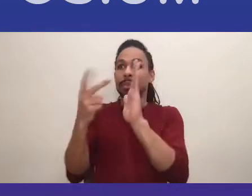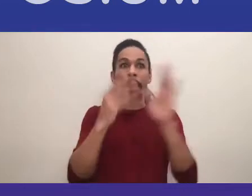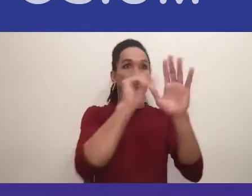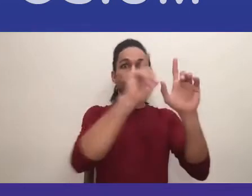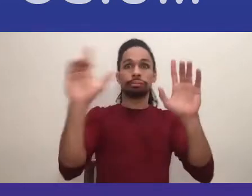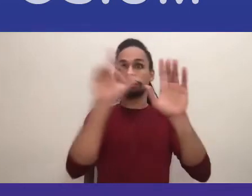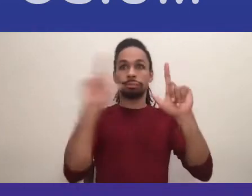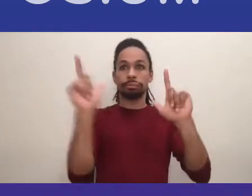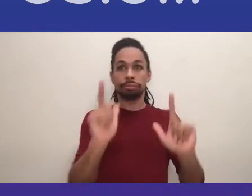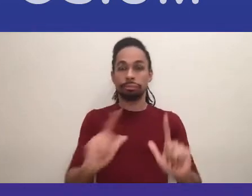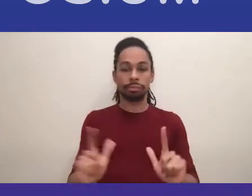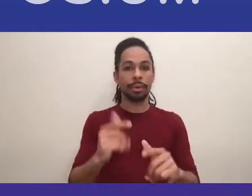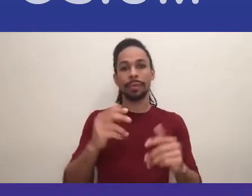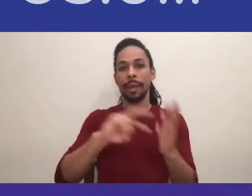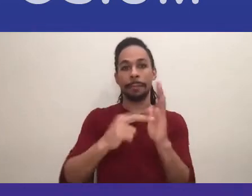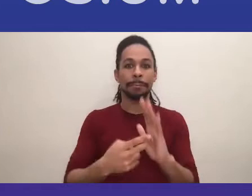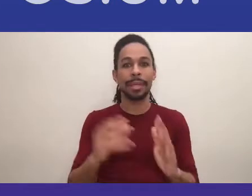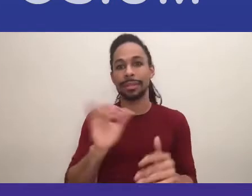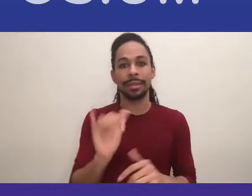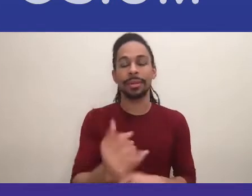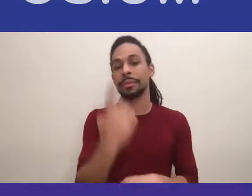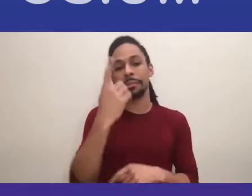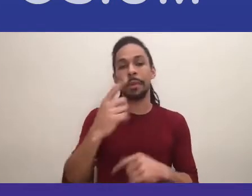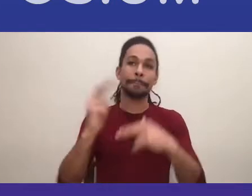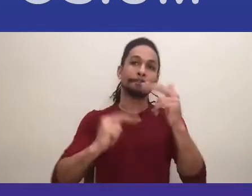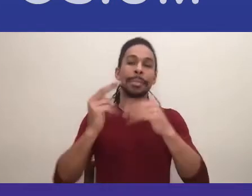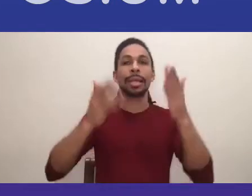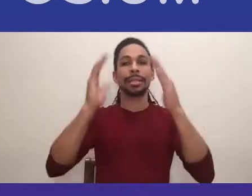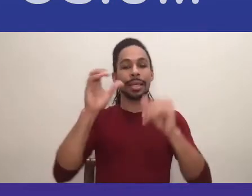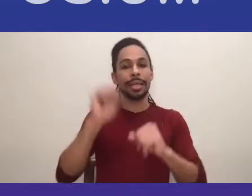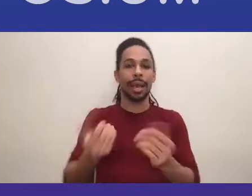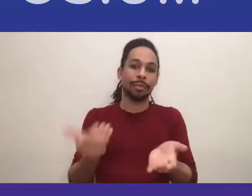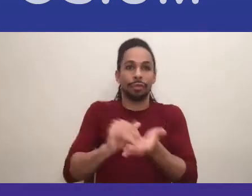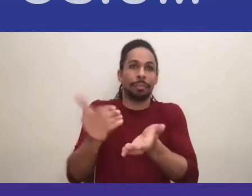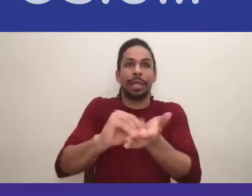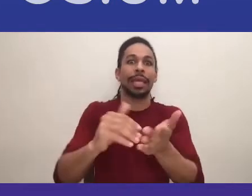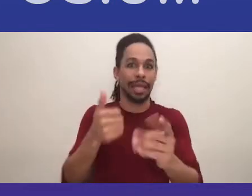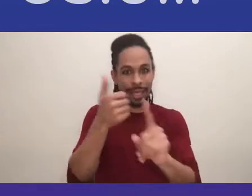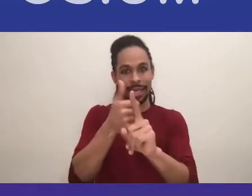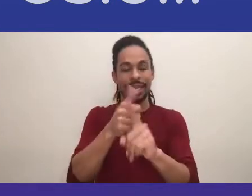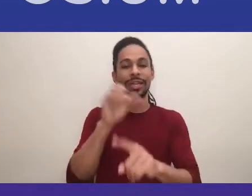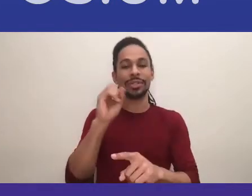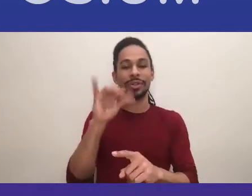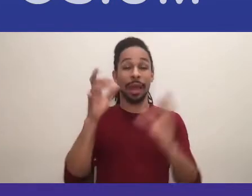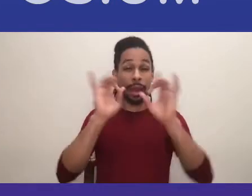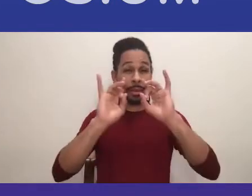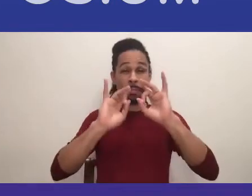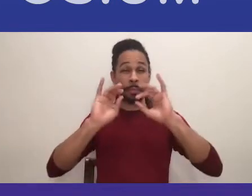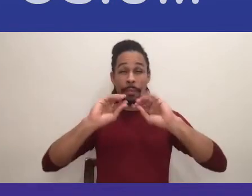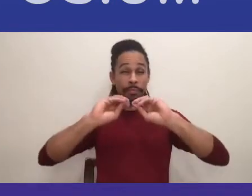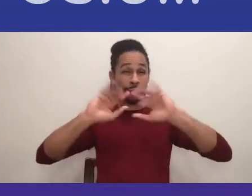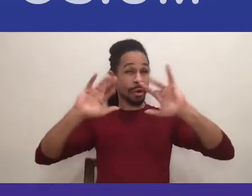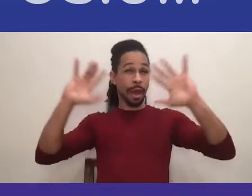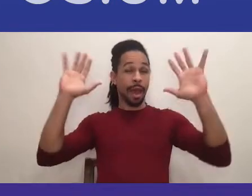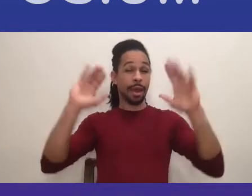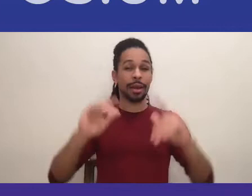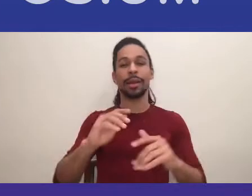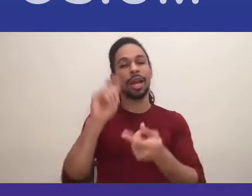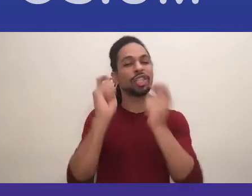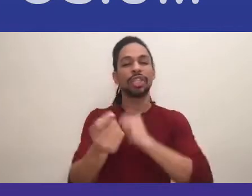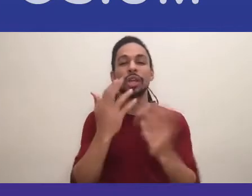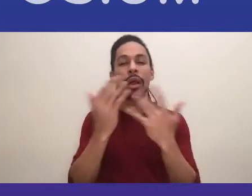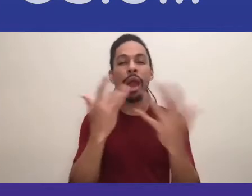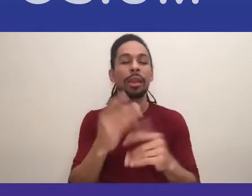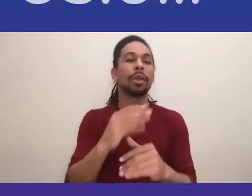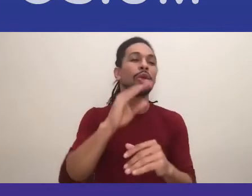that one building looking like beadwork. So the illumination of the building and the darkened windows are different shades of blue into brown, into